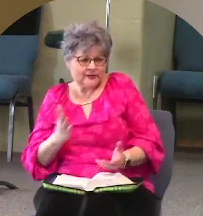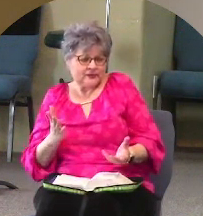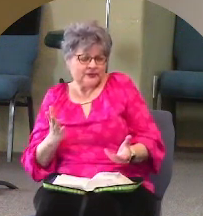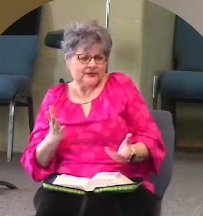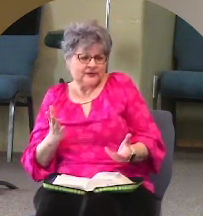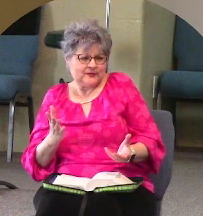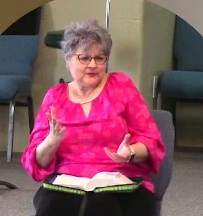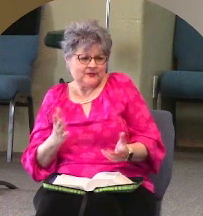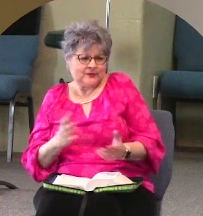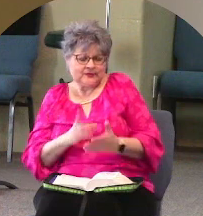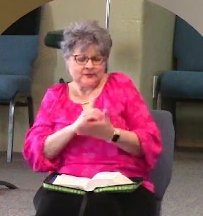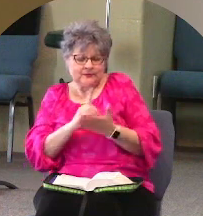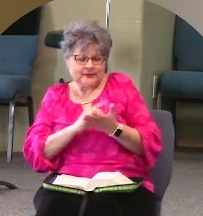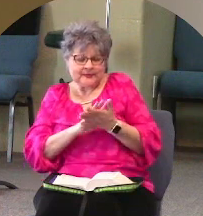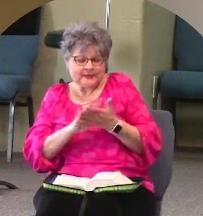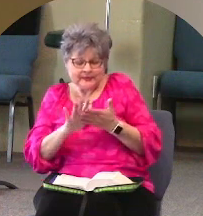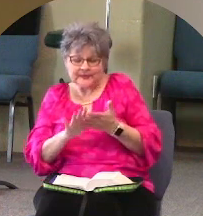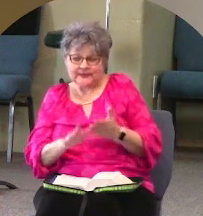Where's your dignity?